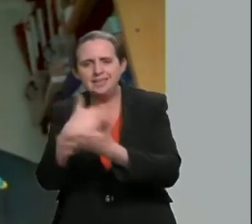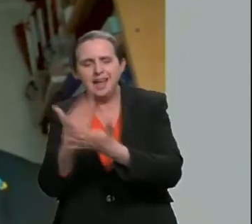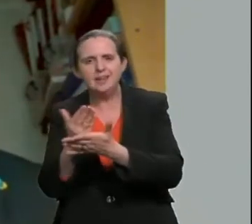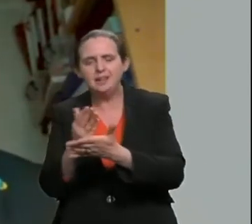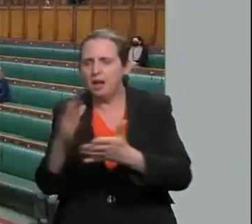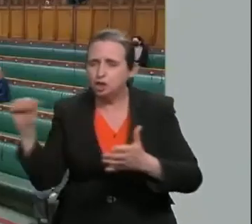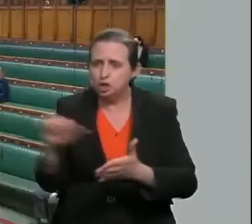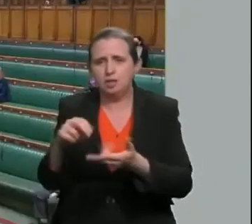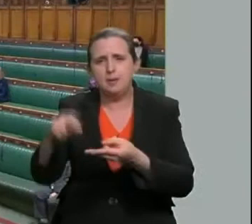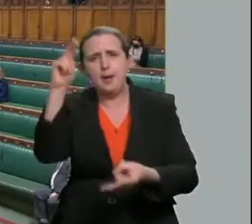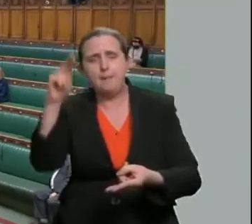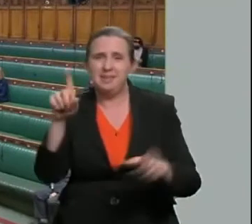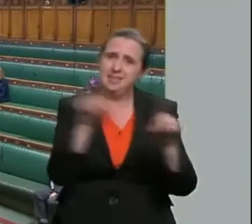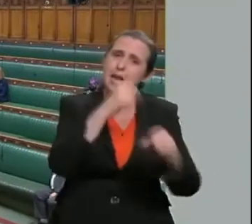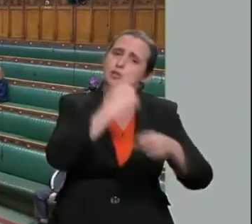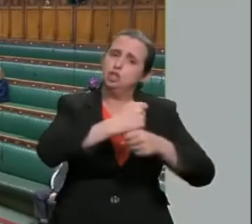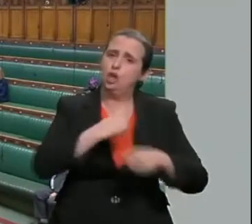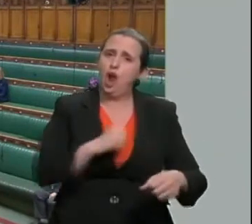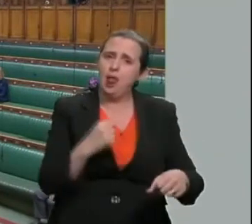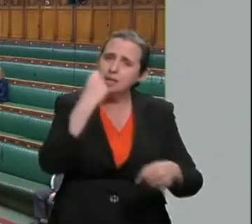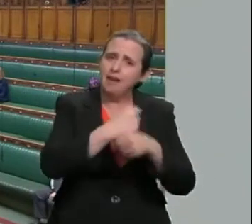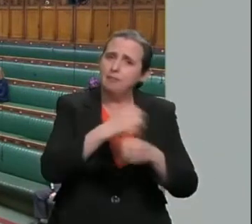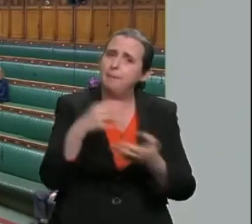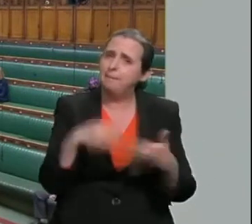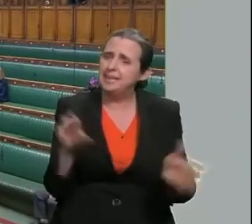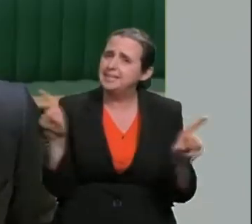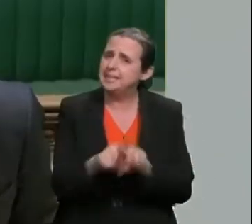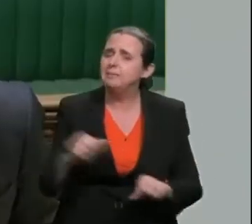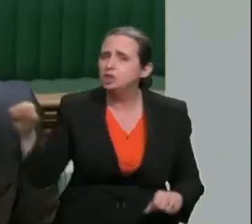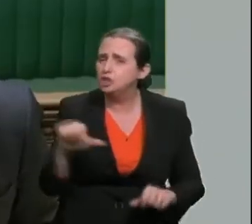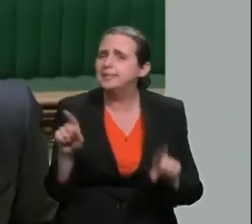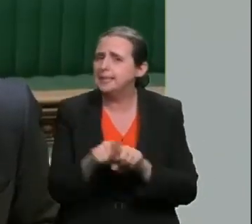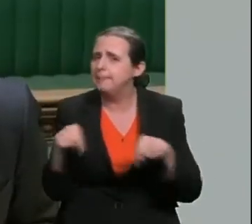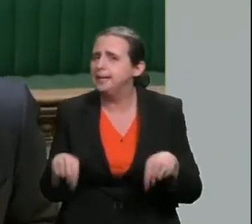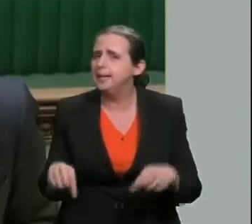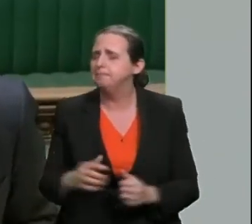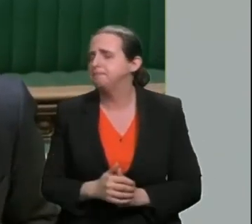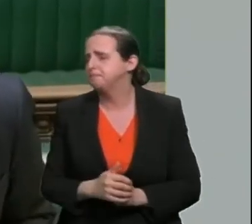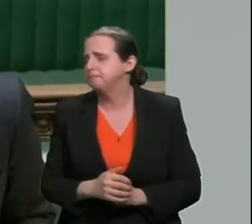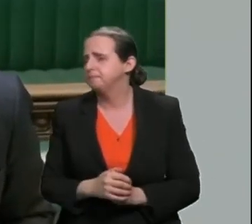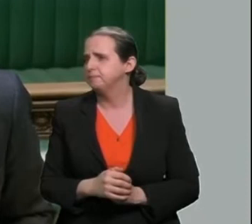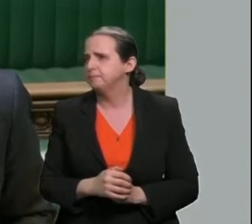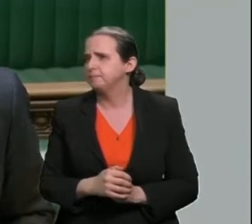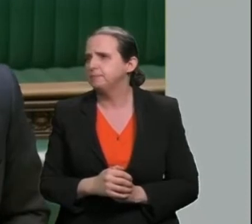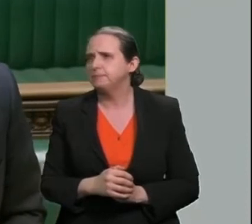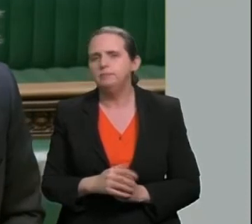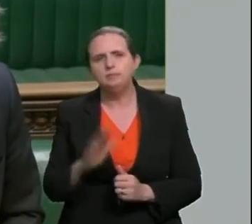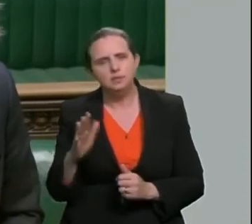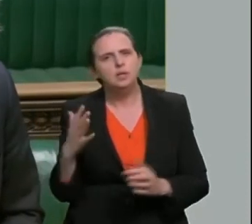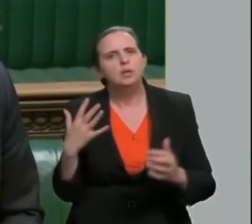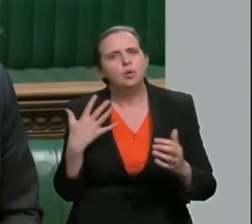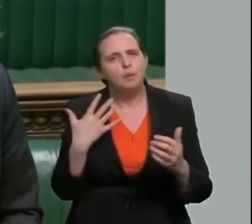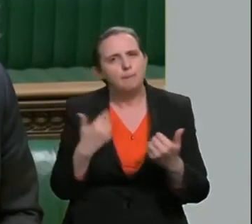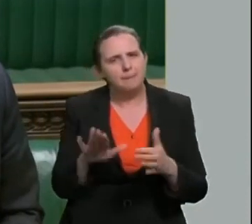sector pay? Prime Minister. Mr. Speaker, we have seen above inflation increases